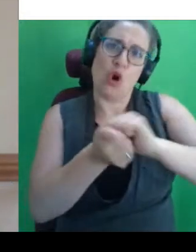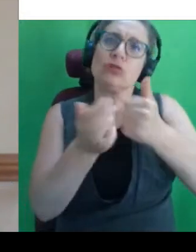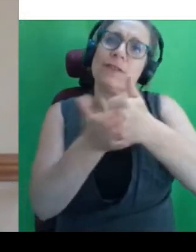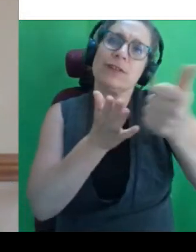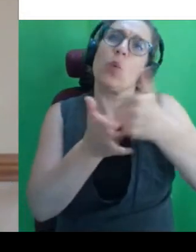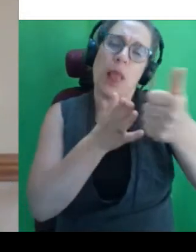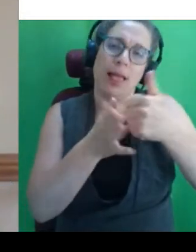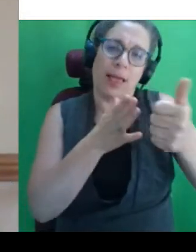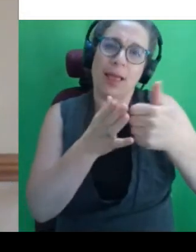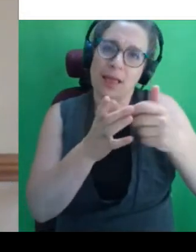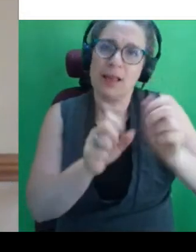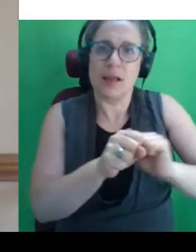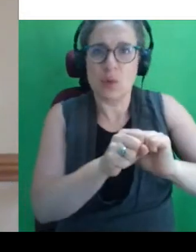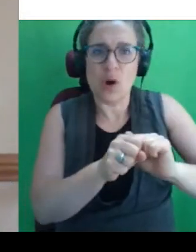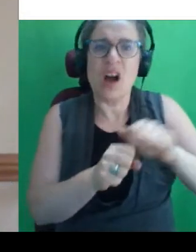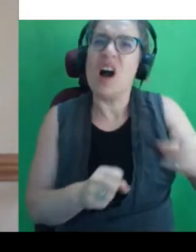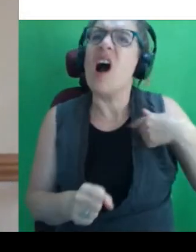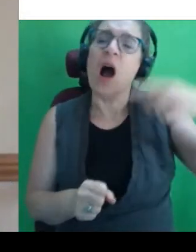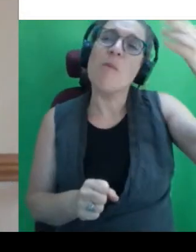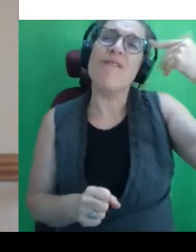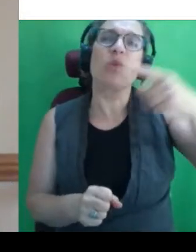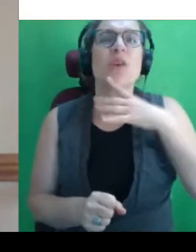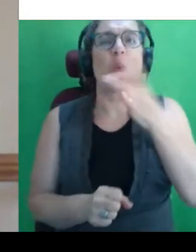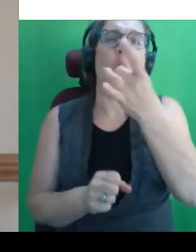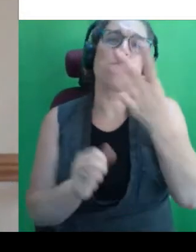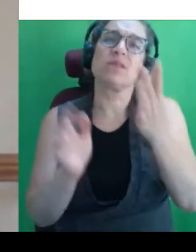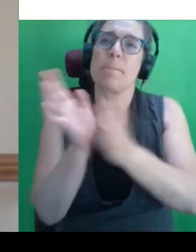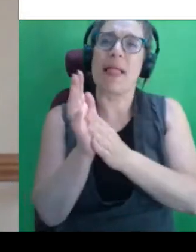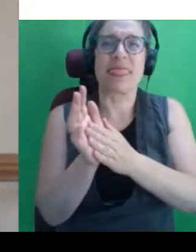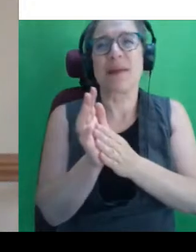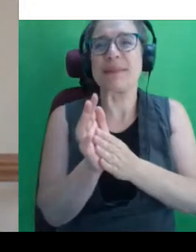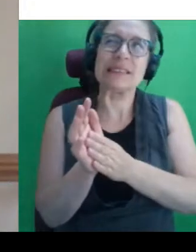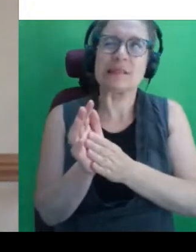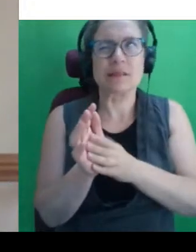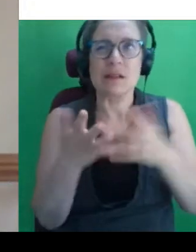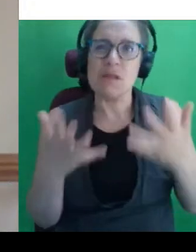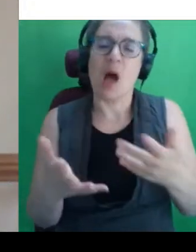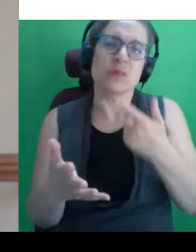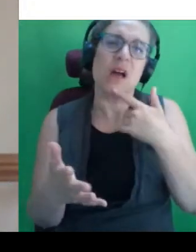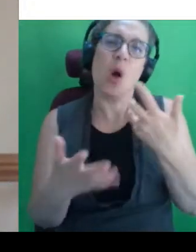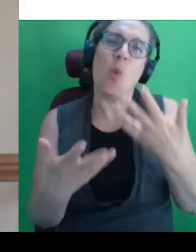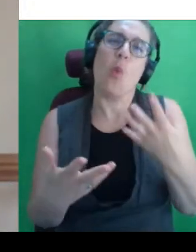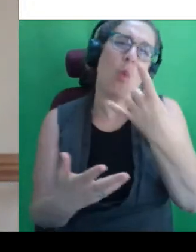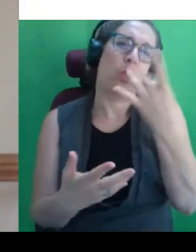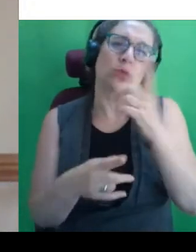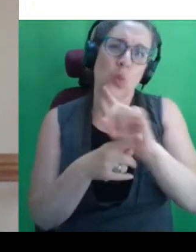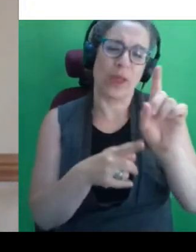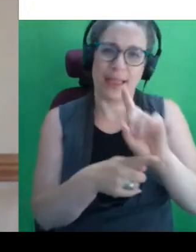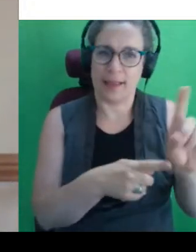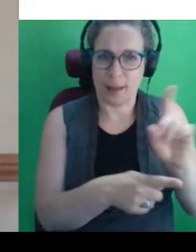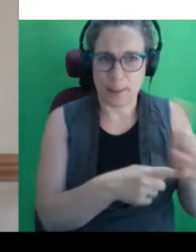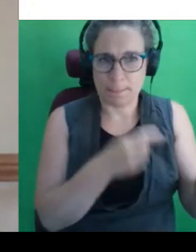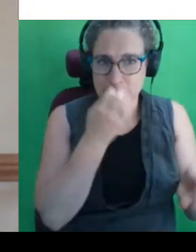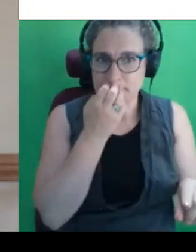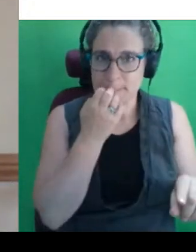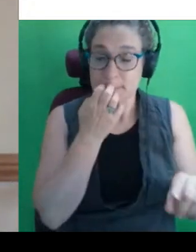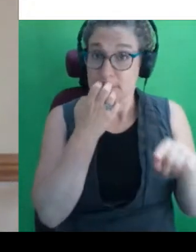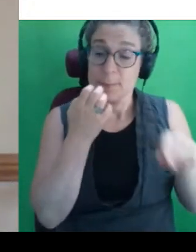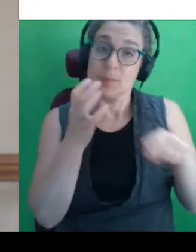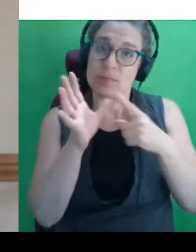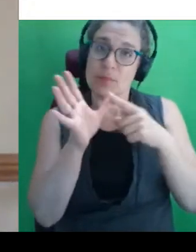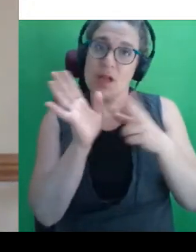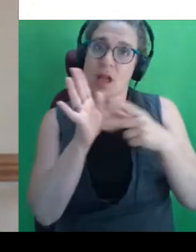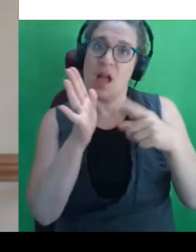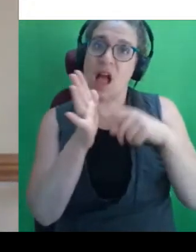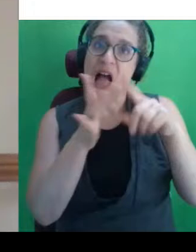We used to advise once a month. We are advising once a week at the moment. For the anti-static spacers, they can be washed in the